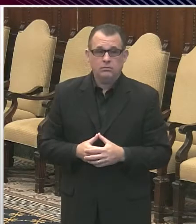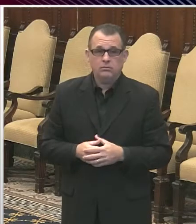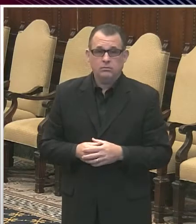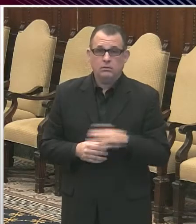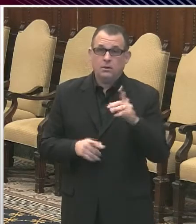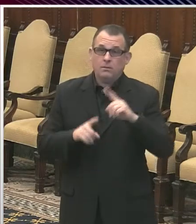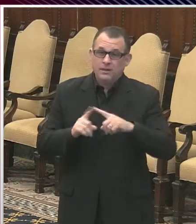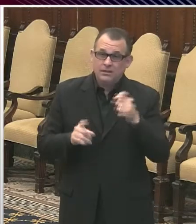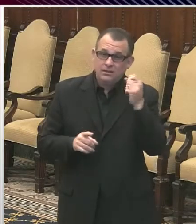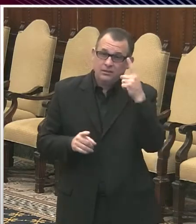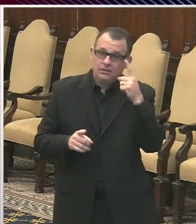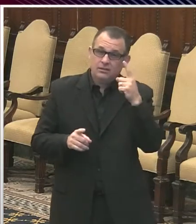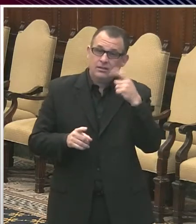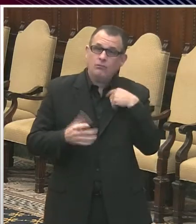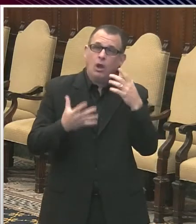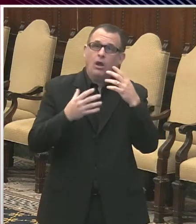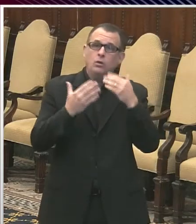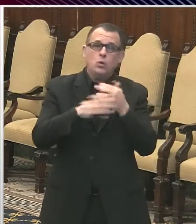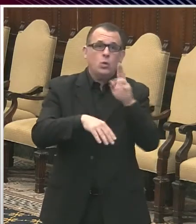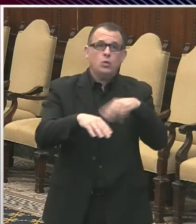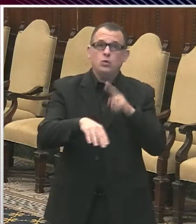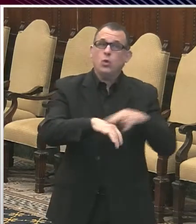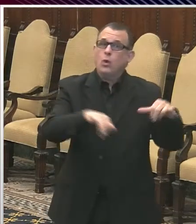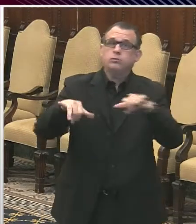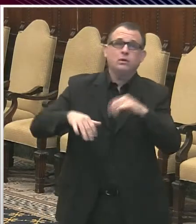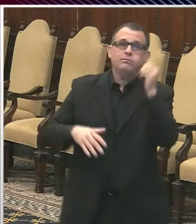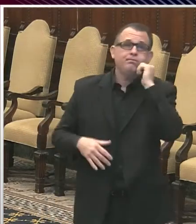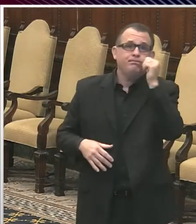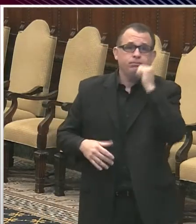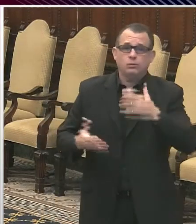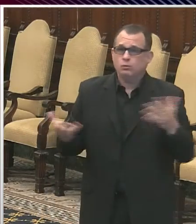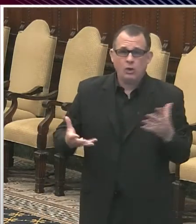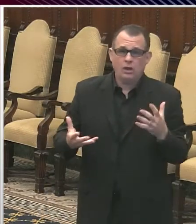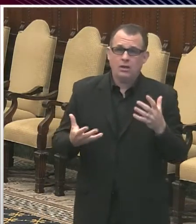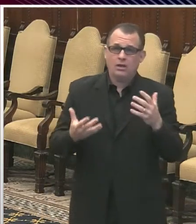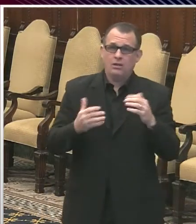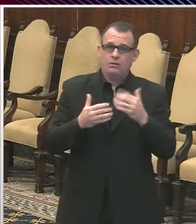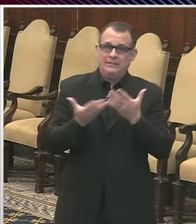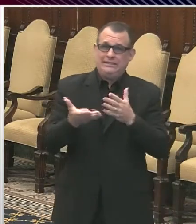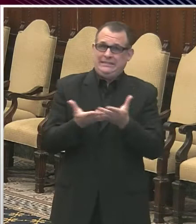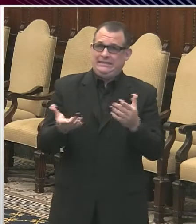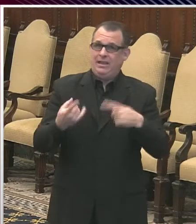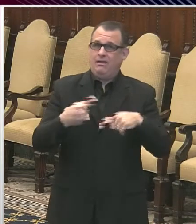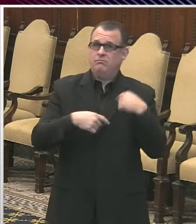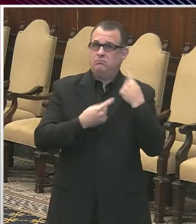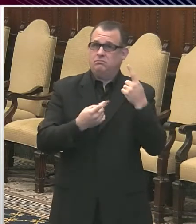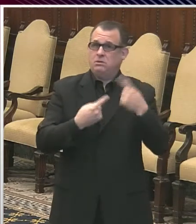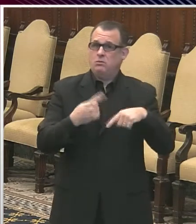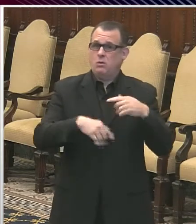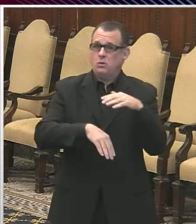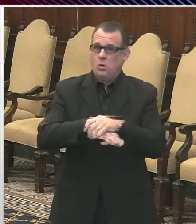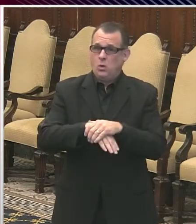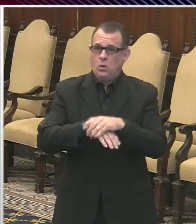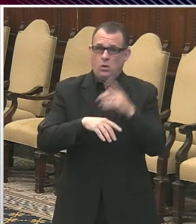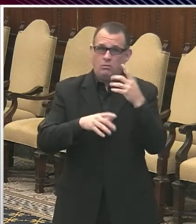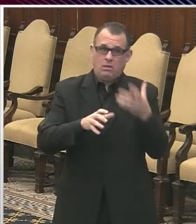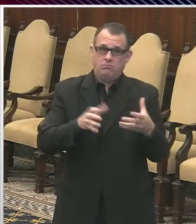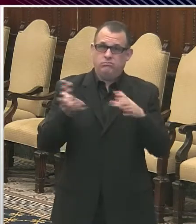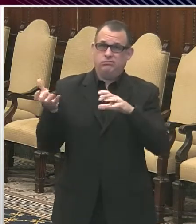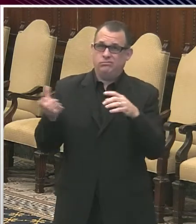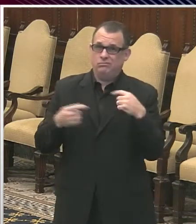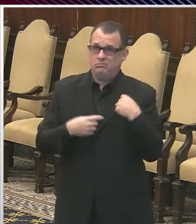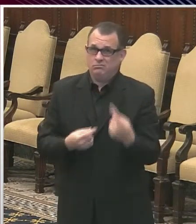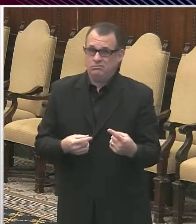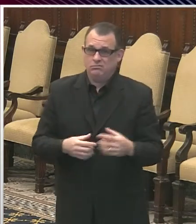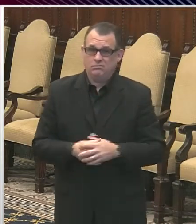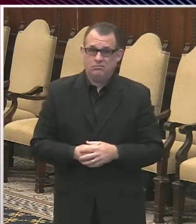new normal. That new normal will be different from how things were before the epidemic came. It will involve smaller numbers of